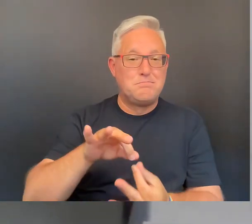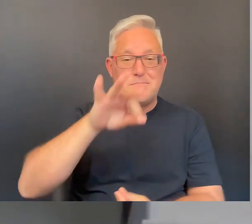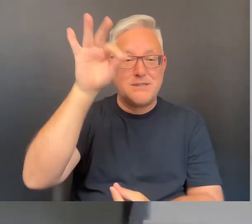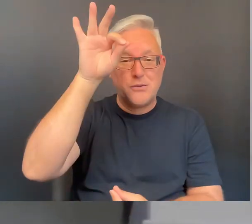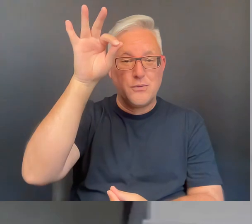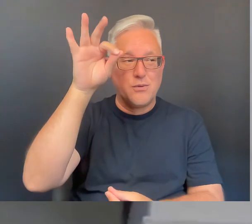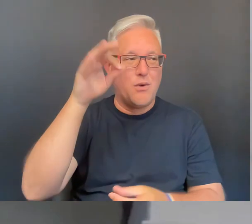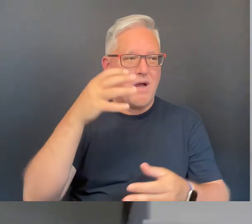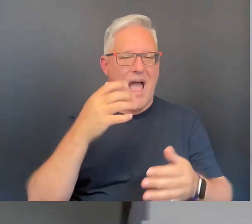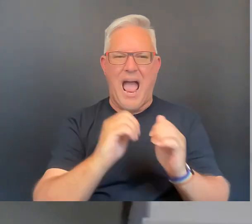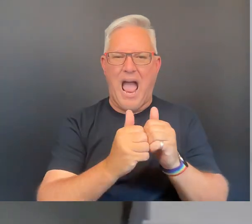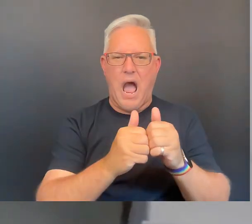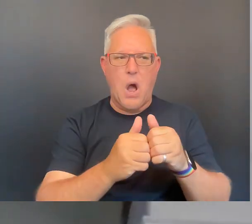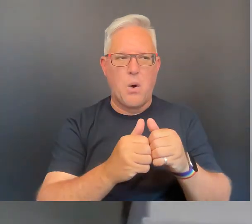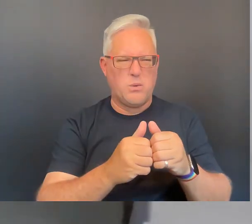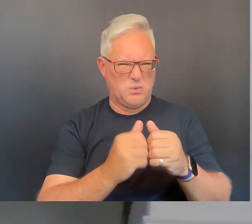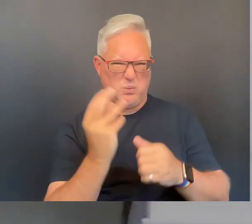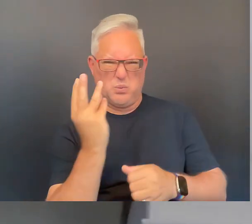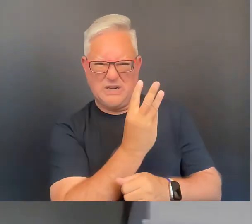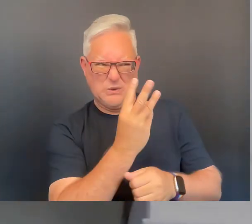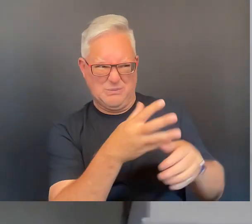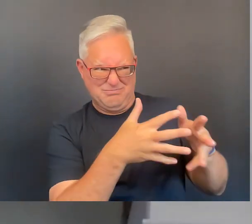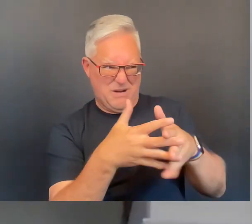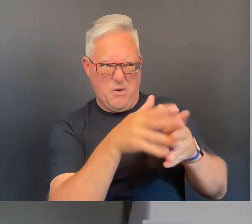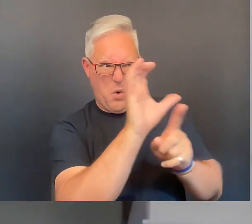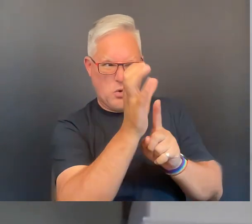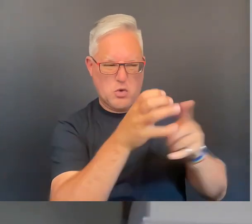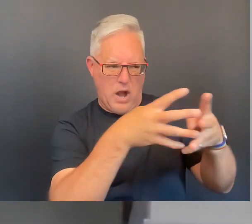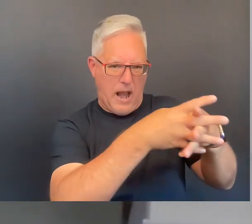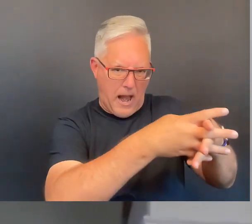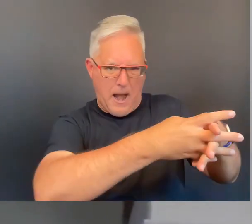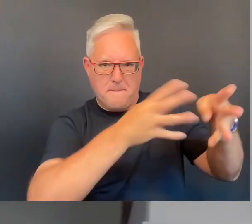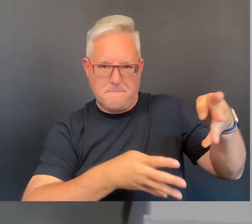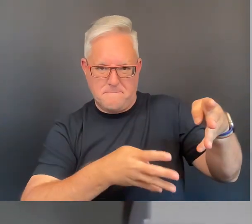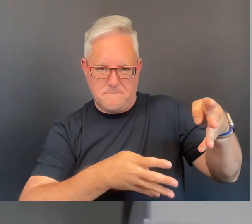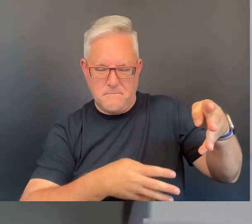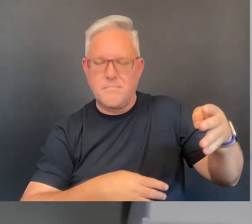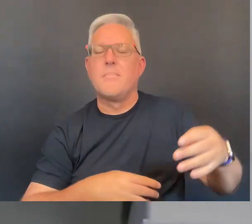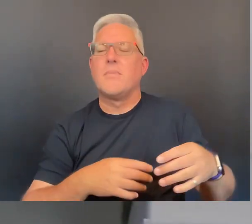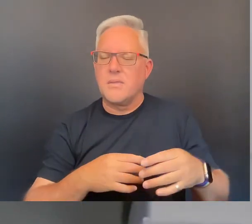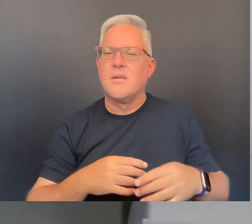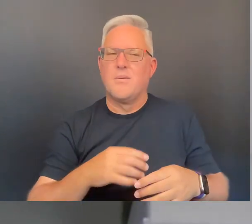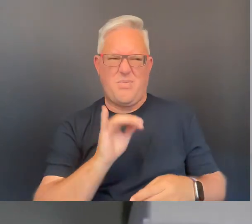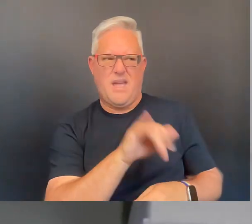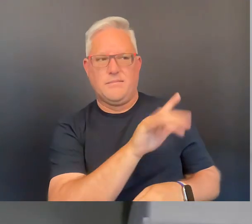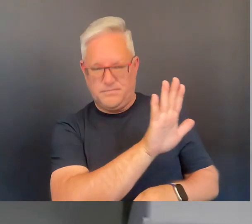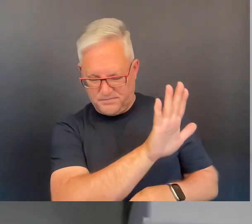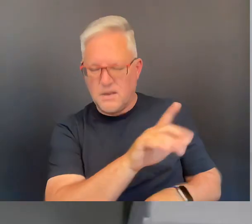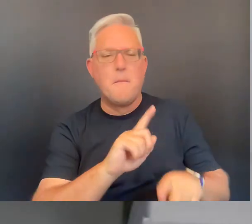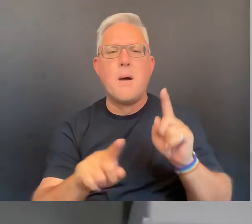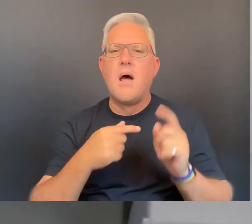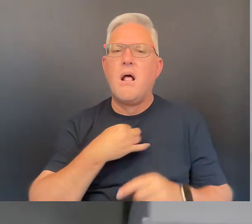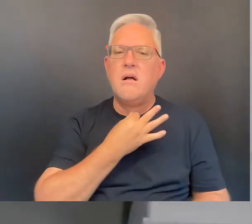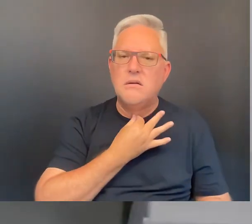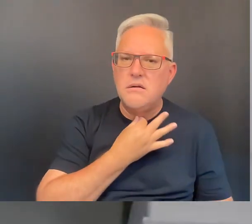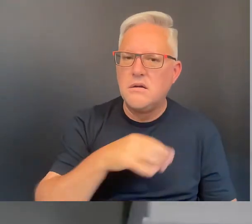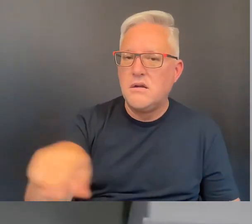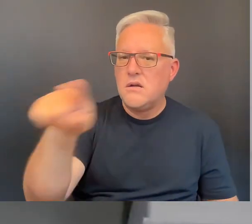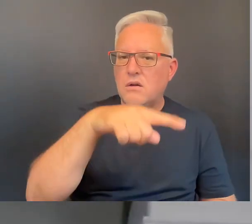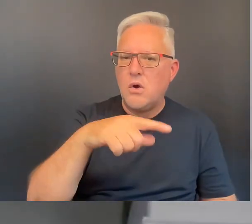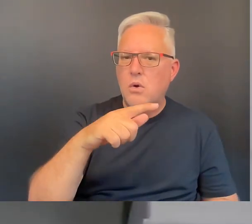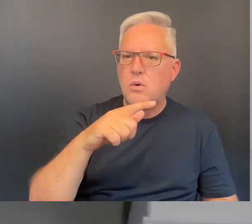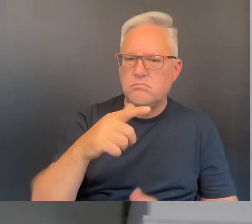or spiritual formation. That one is a really good one. But I also wanted to ask, um, you who've